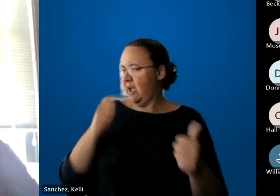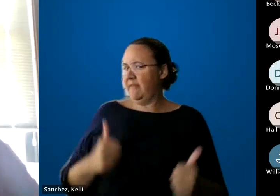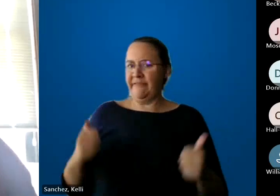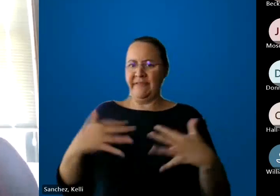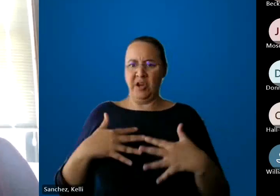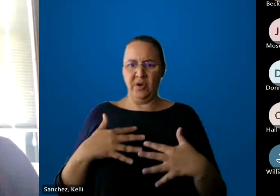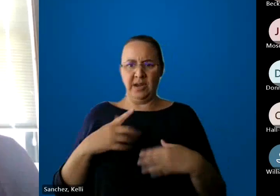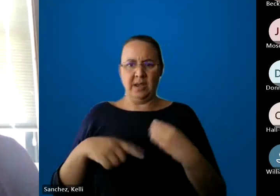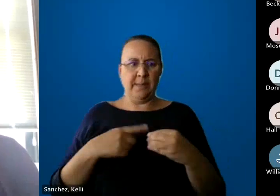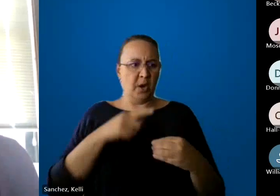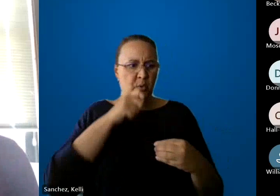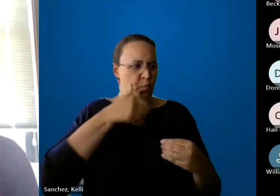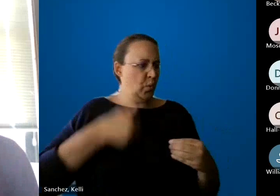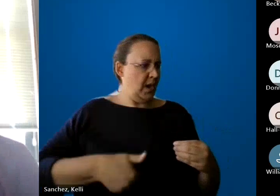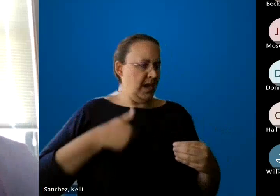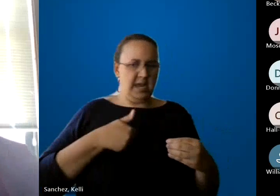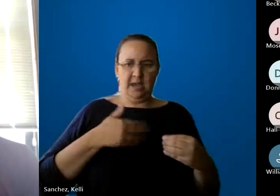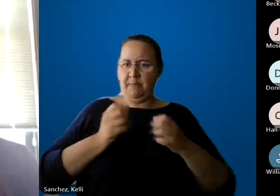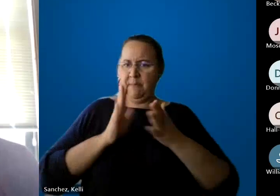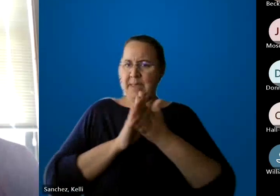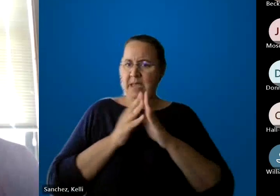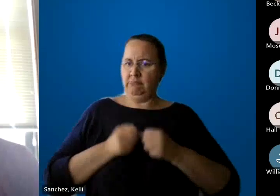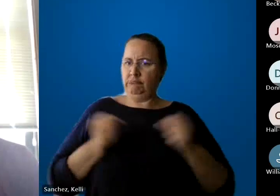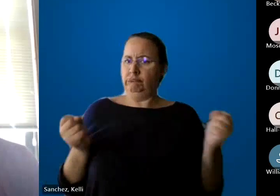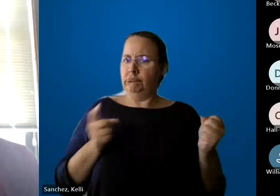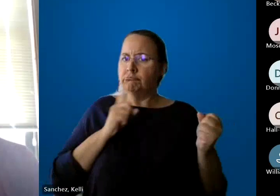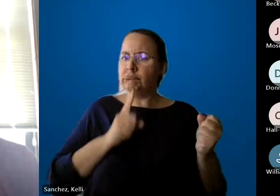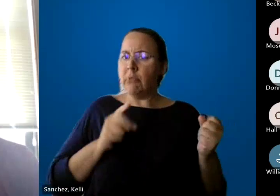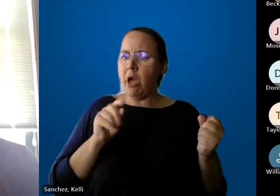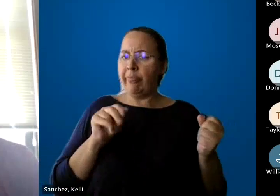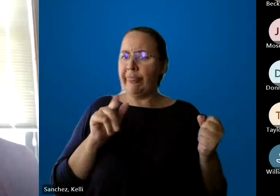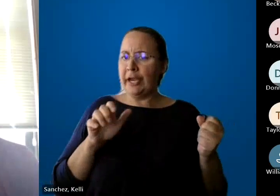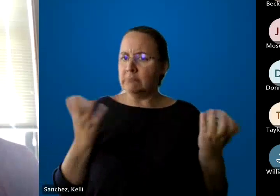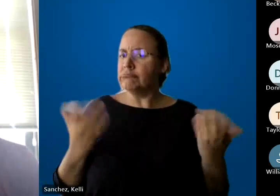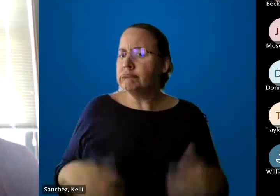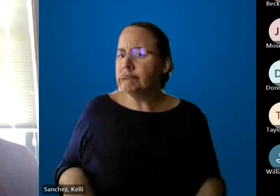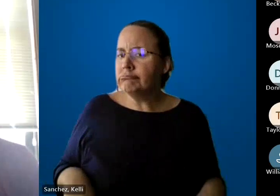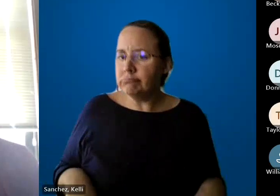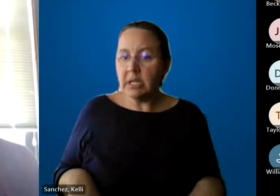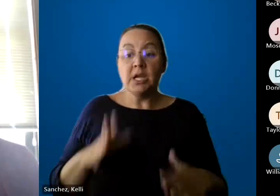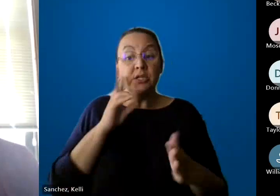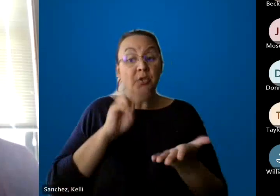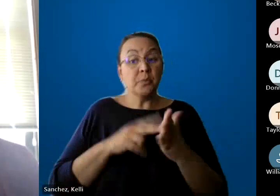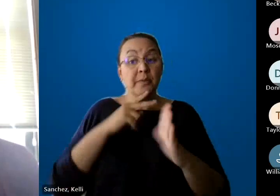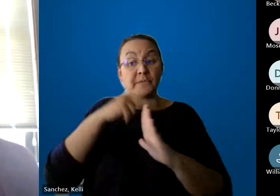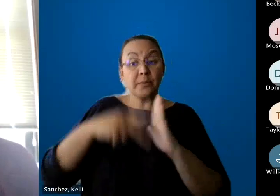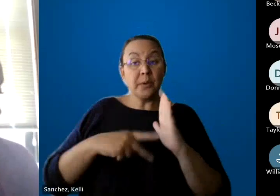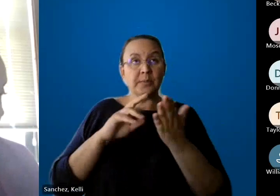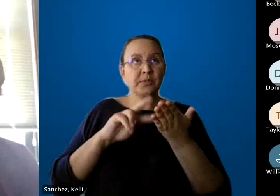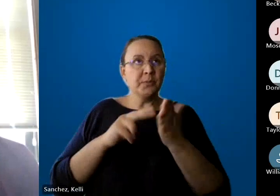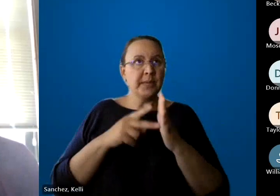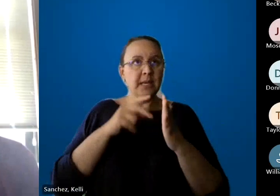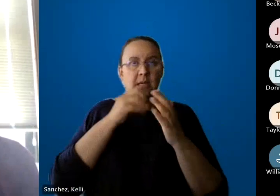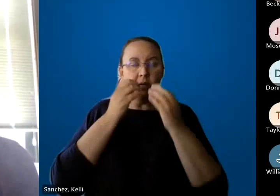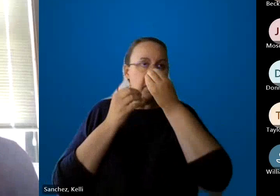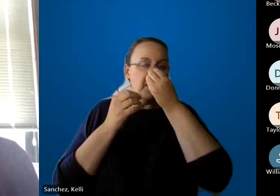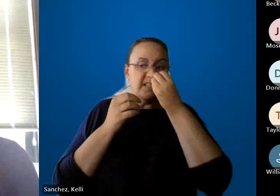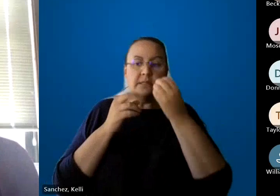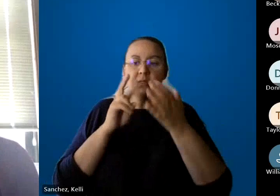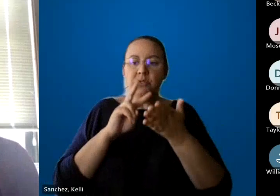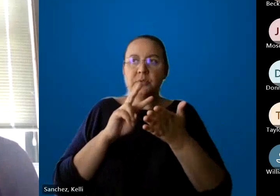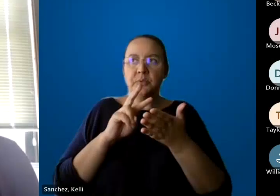your authentic self. Right. Okay. So, what does it mean for a program to be unintentionally